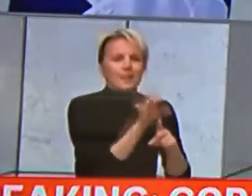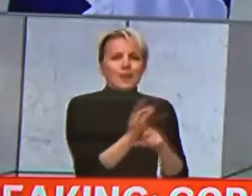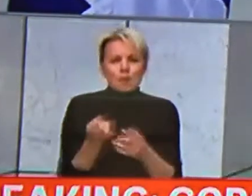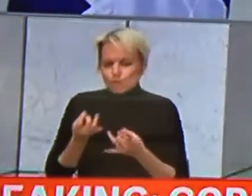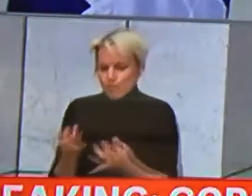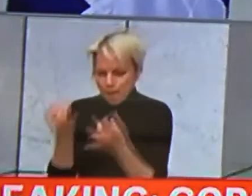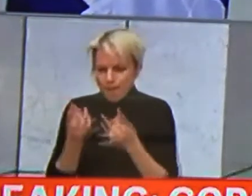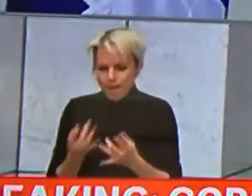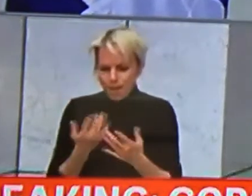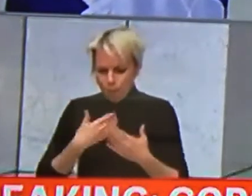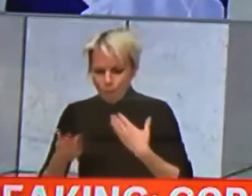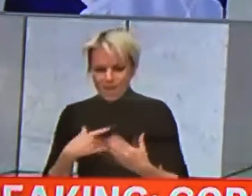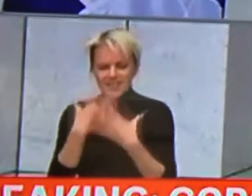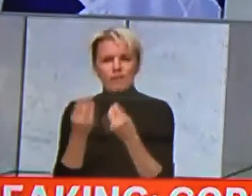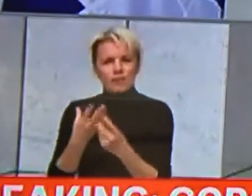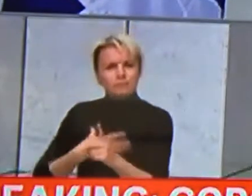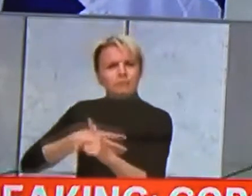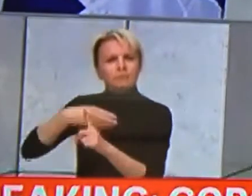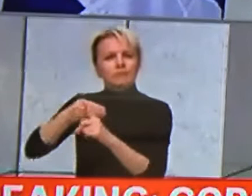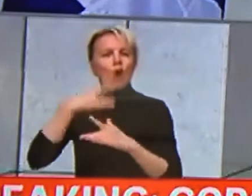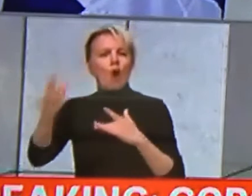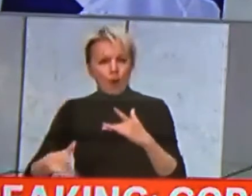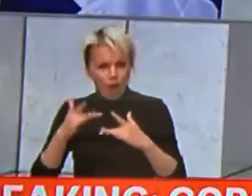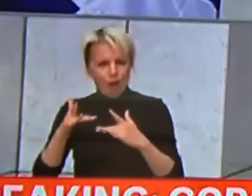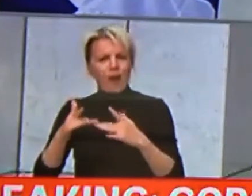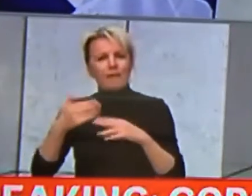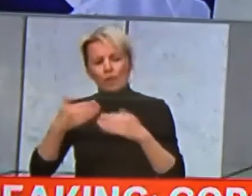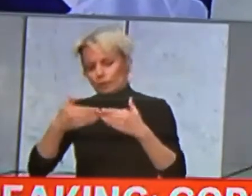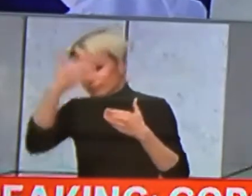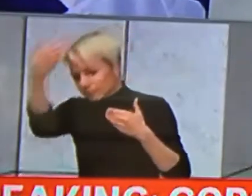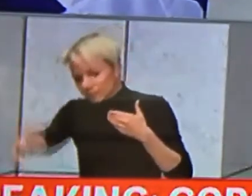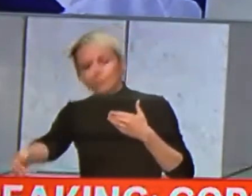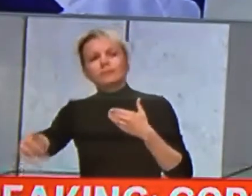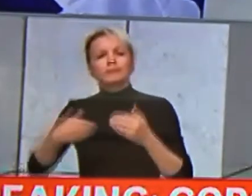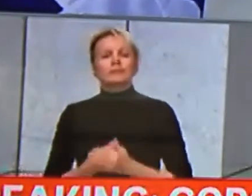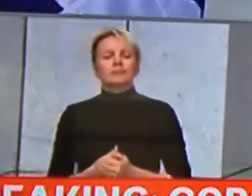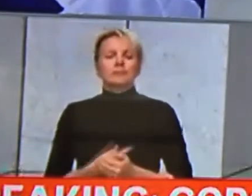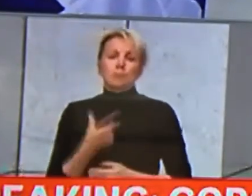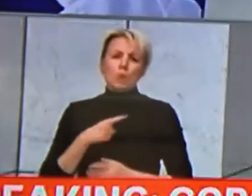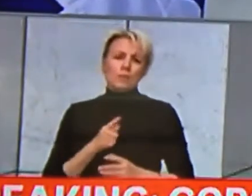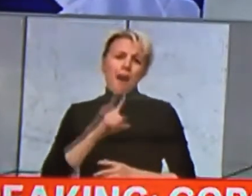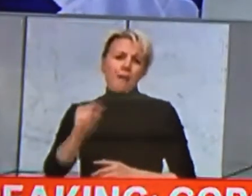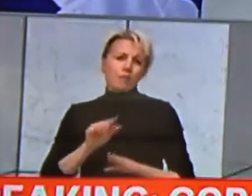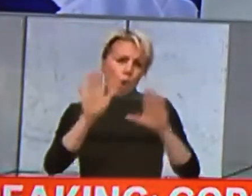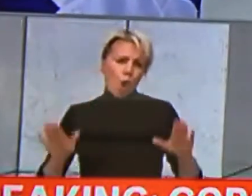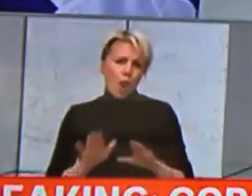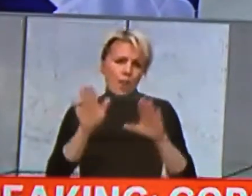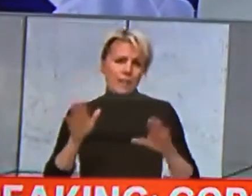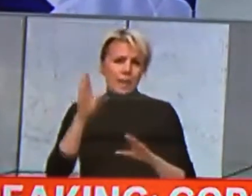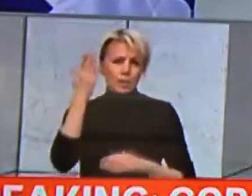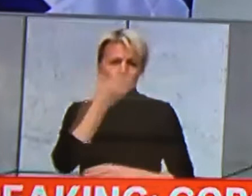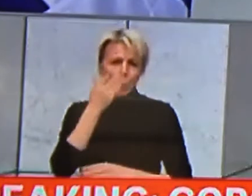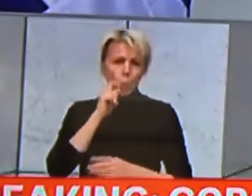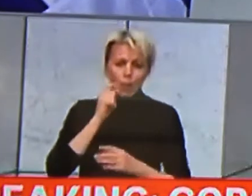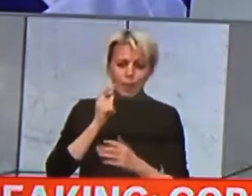some consistency on this about when schools reopen on the other side of the school holidays. It